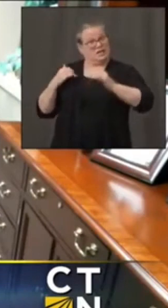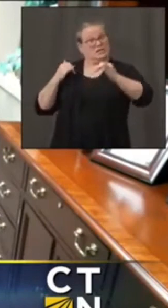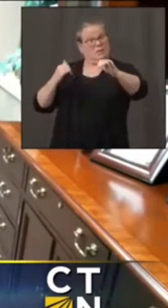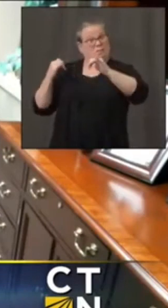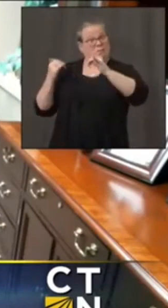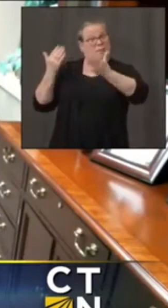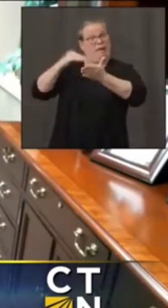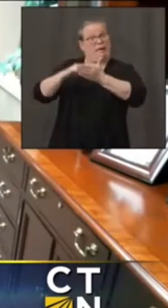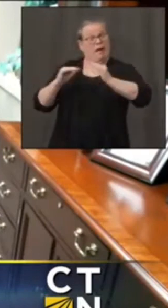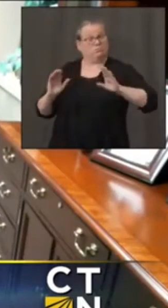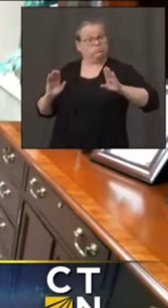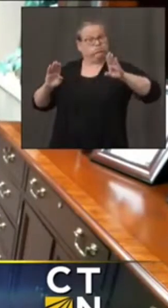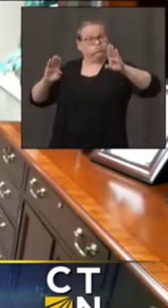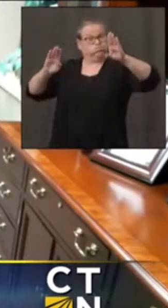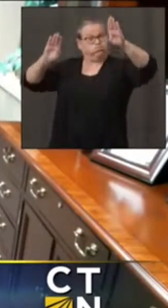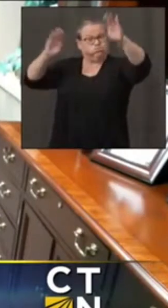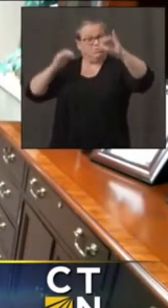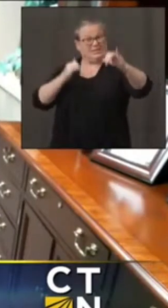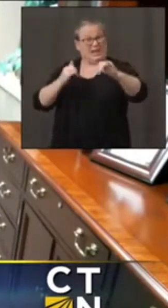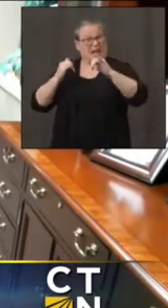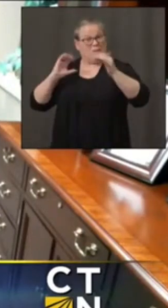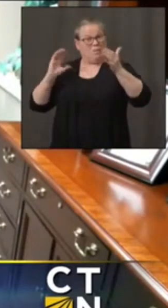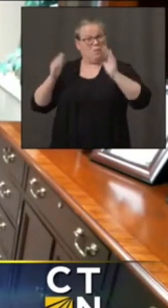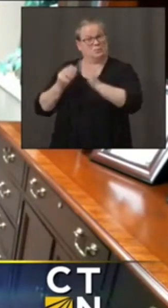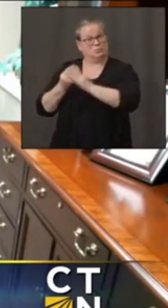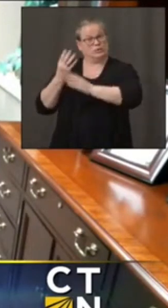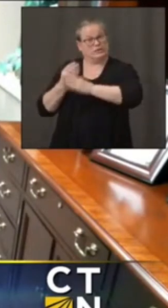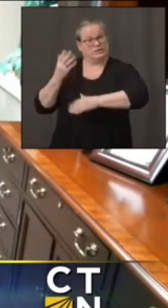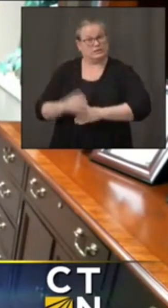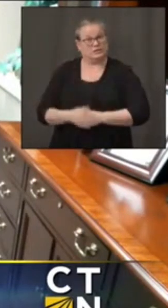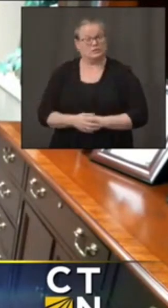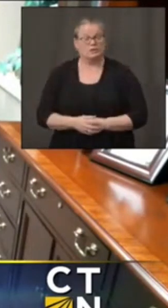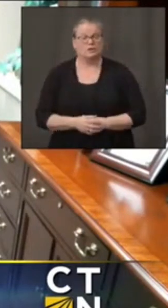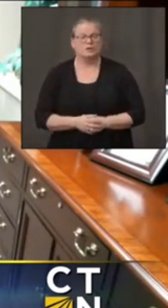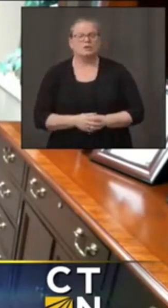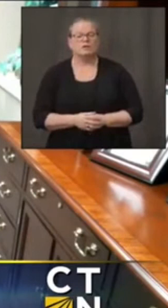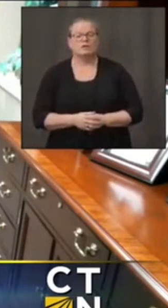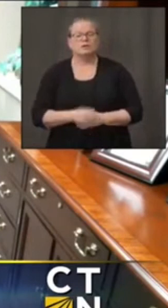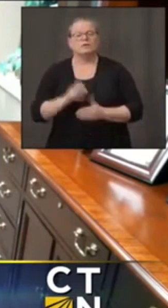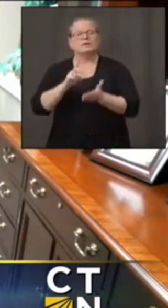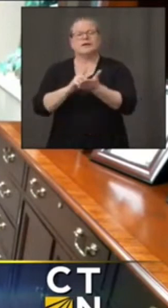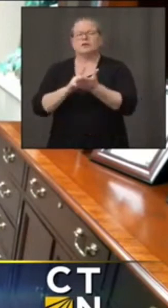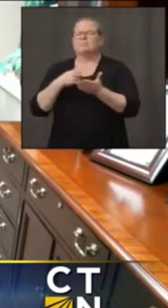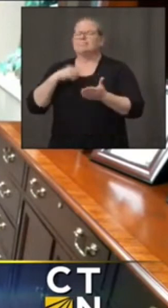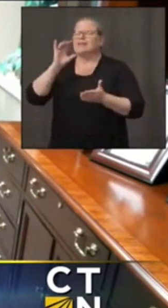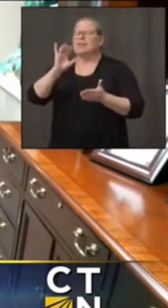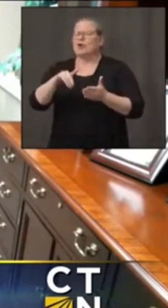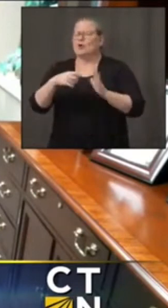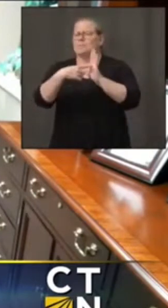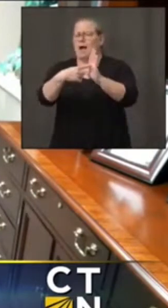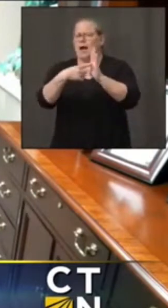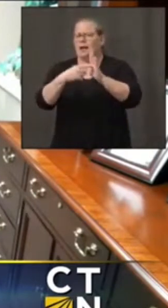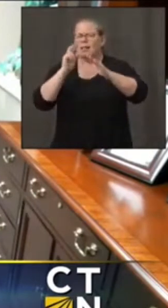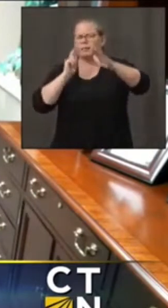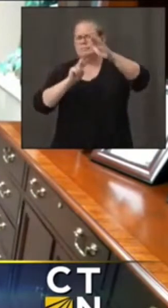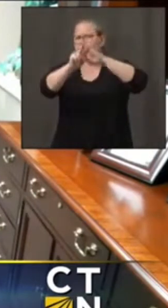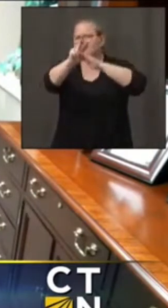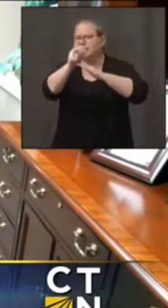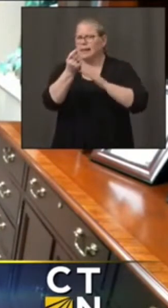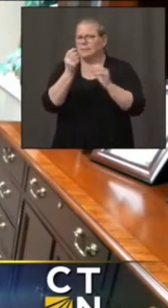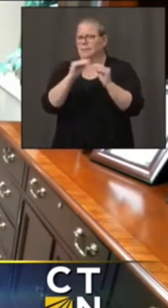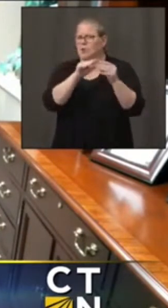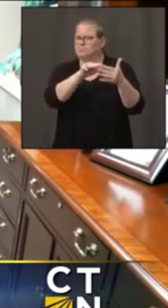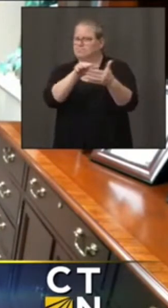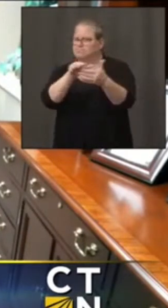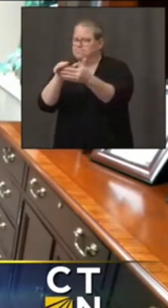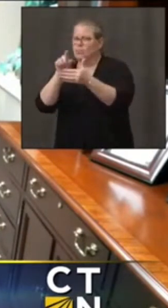again, I think we need to study the models in a little bit more detail because I don't know the assumptions that are embedded